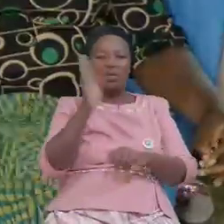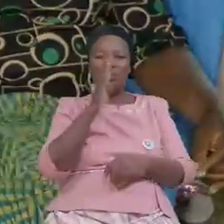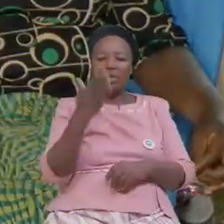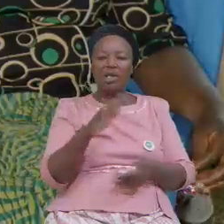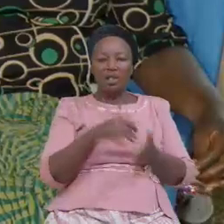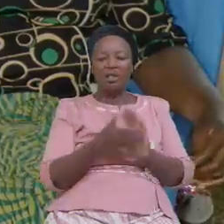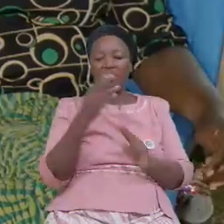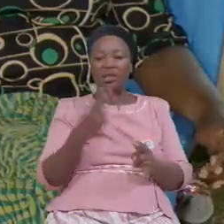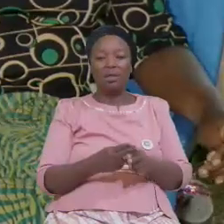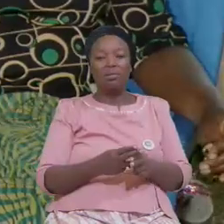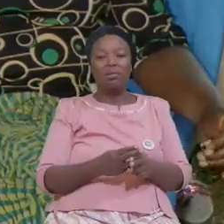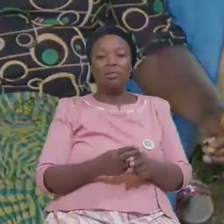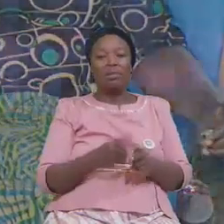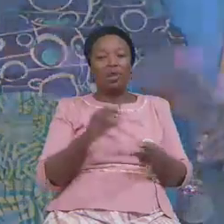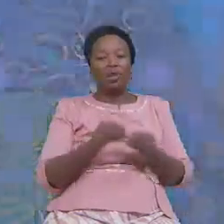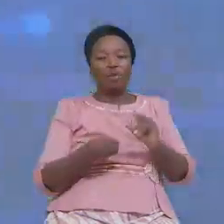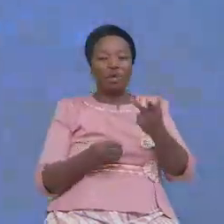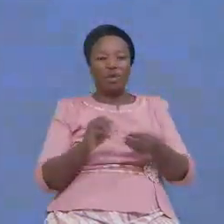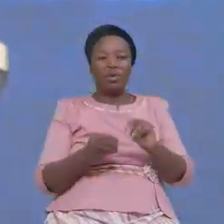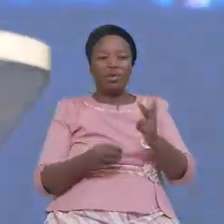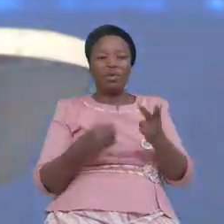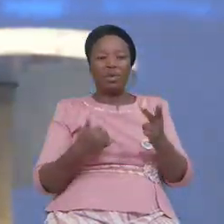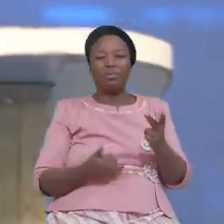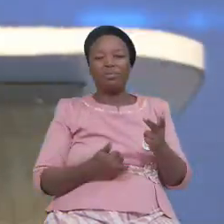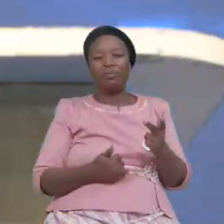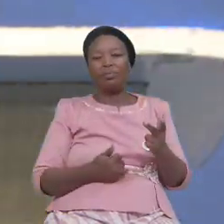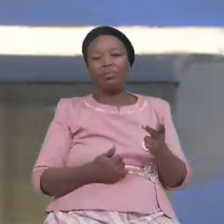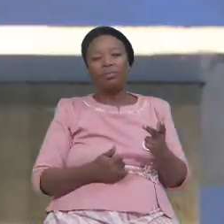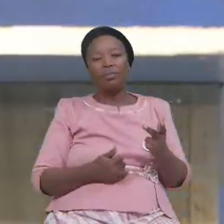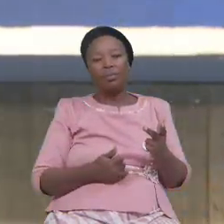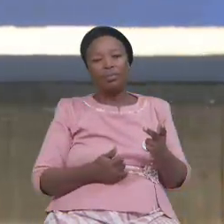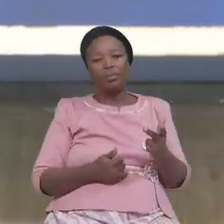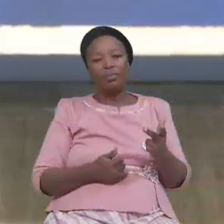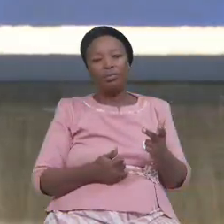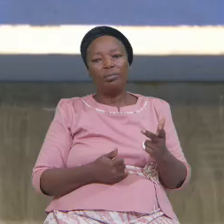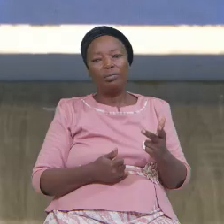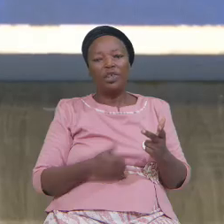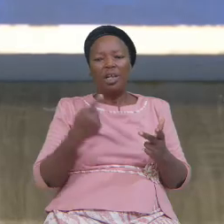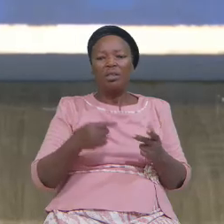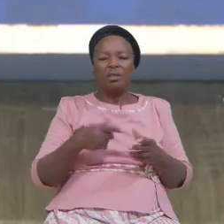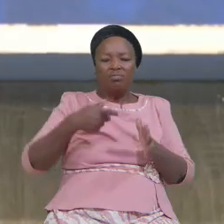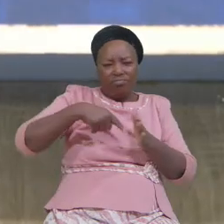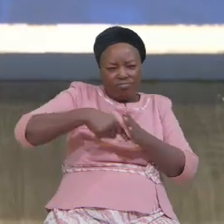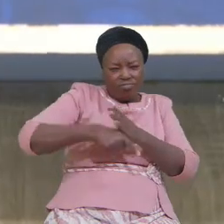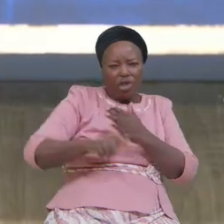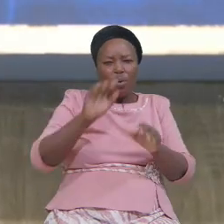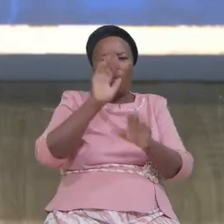We're looking at number three here. Number three, we're looking at the profound wonders.